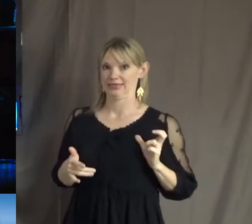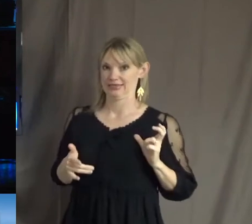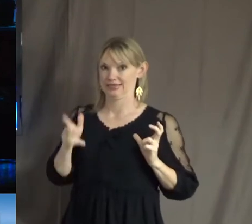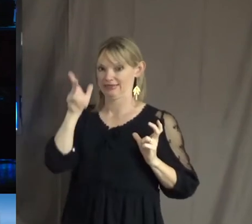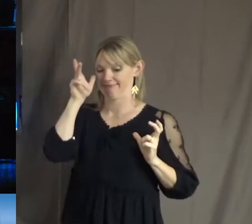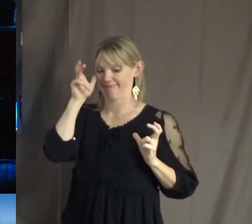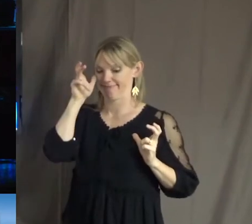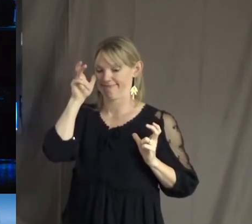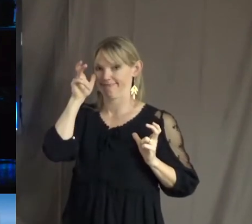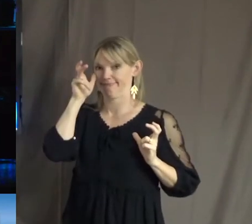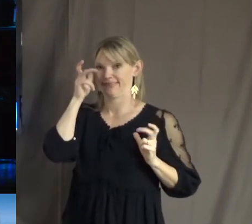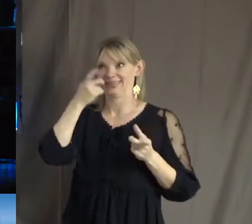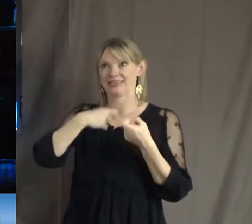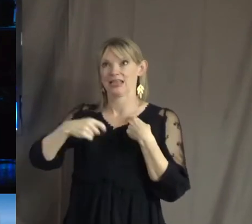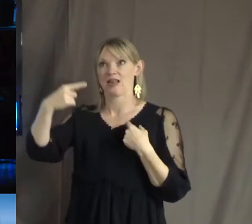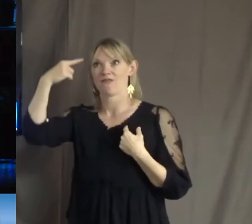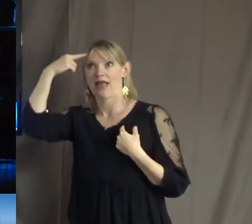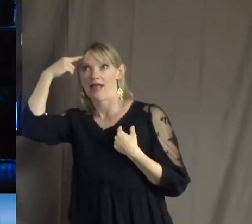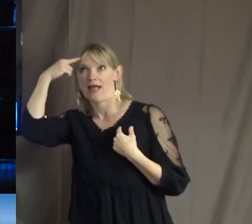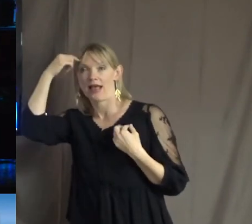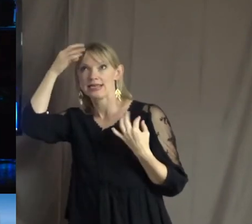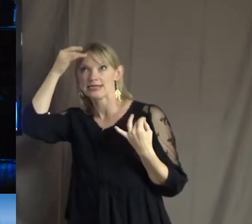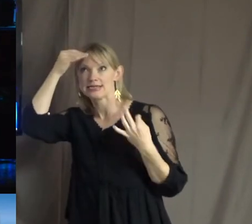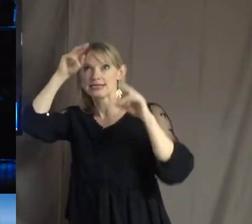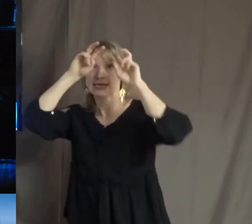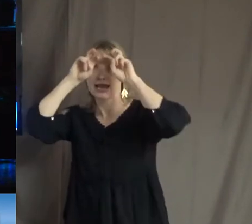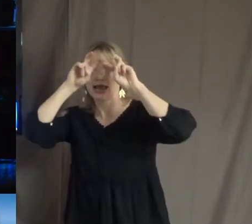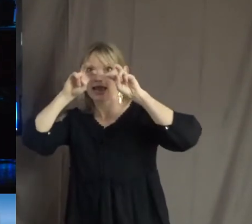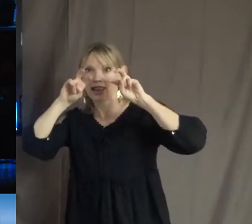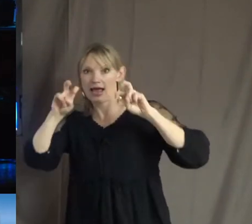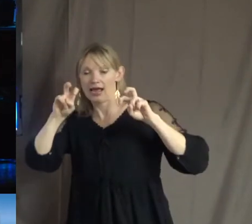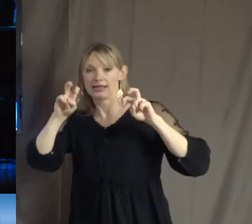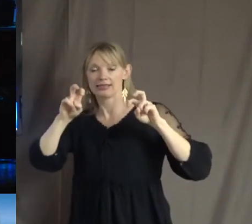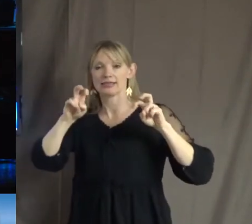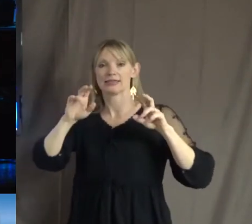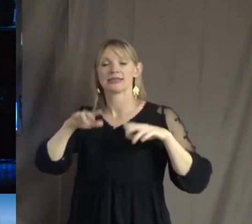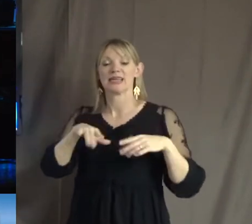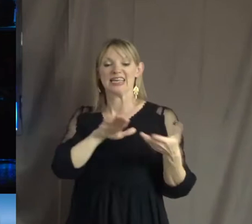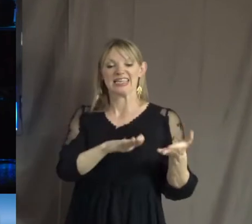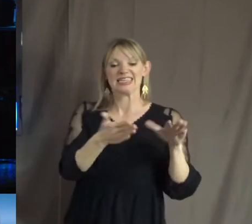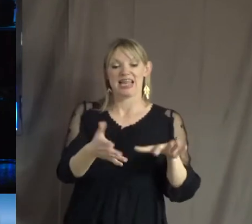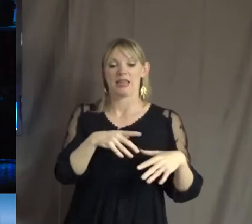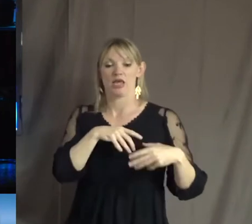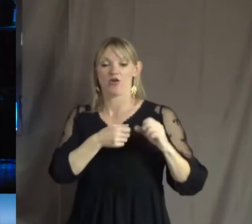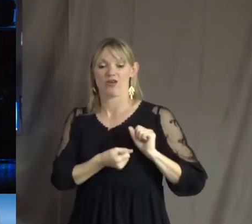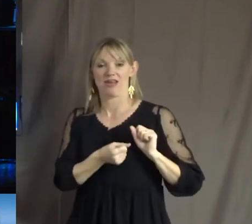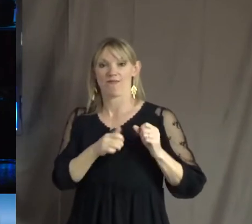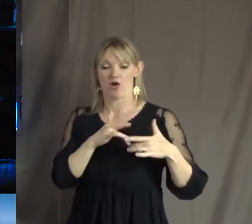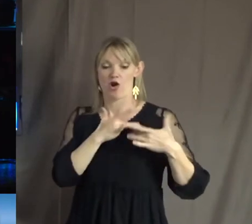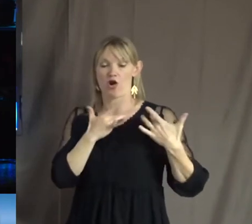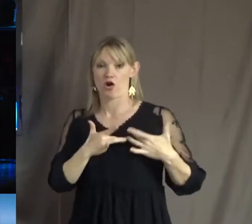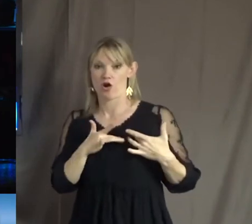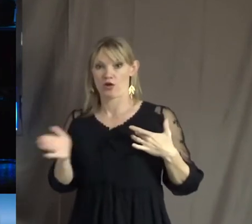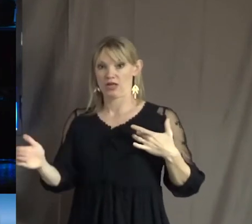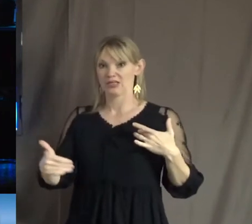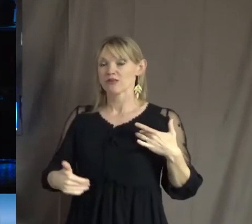of analyzing with our heads. Death and grief are spiritual journeys of the heart and the soul.